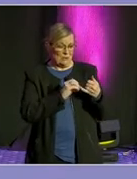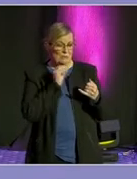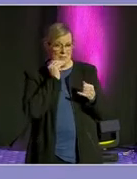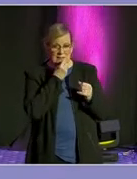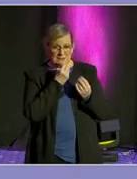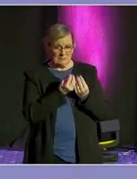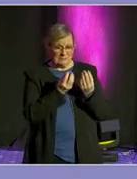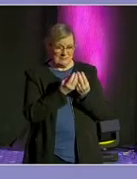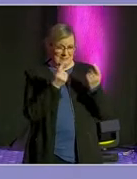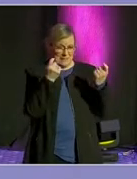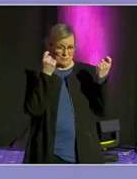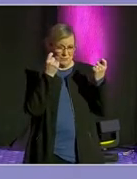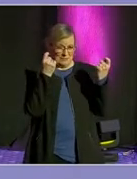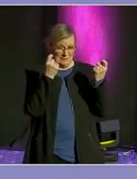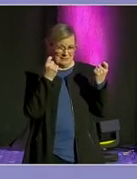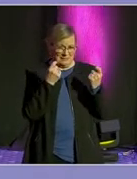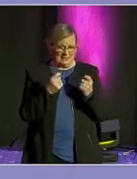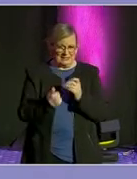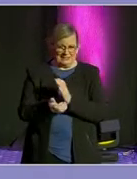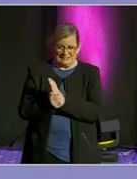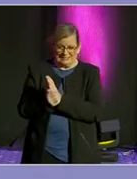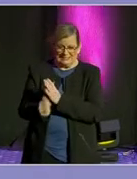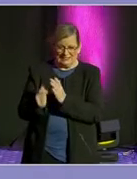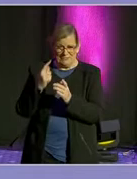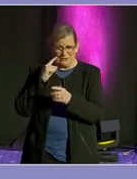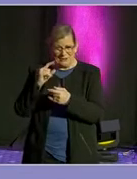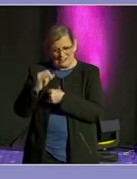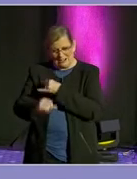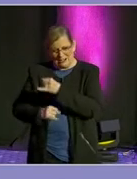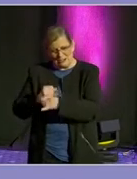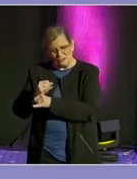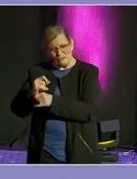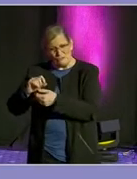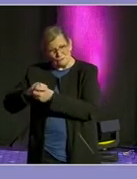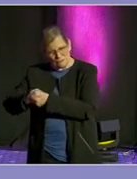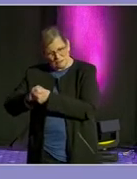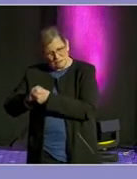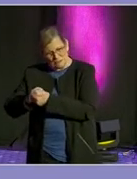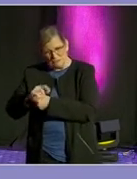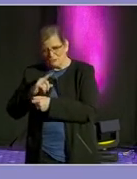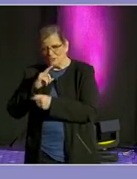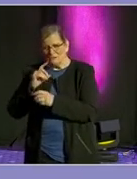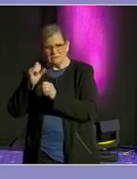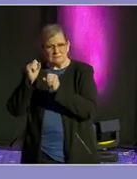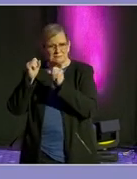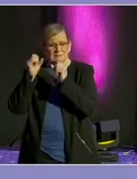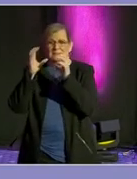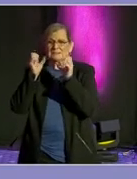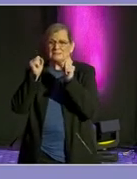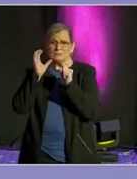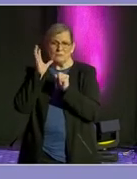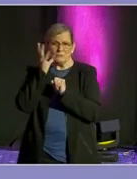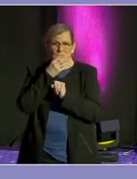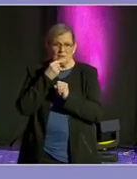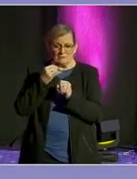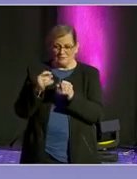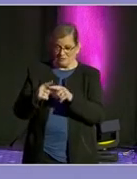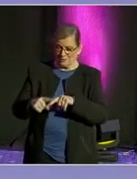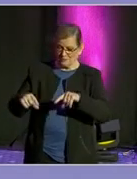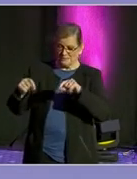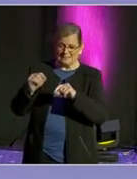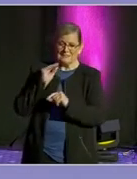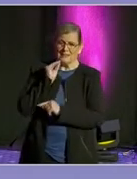celebrating the gift of international friendship that is the incredible, fleeting beauty of the Japanese flowering cherry